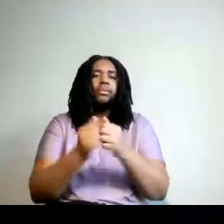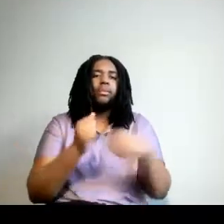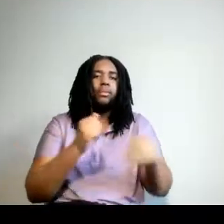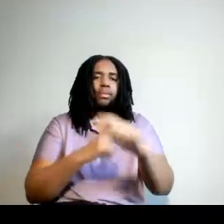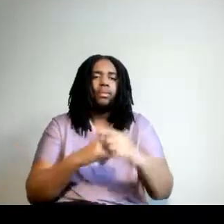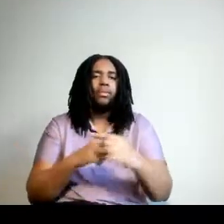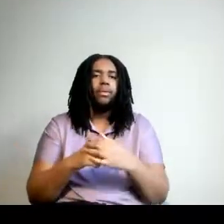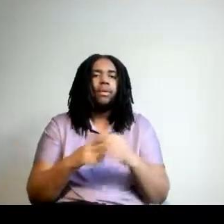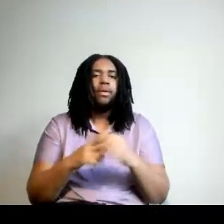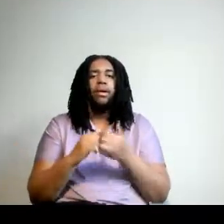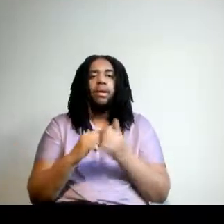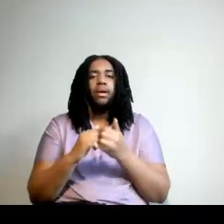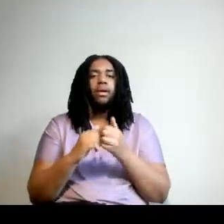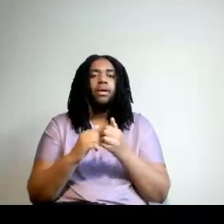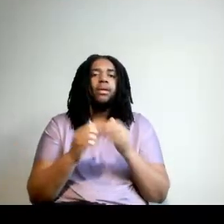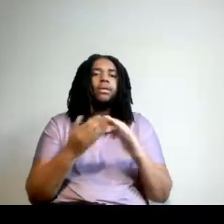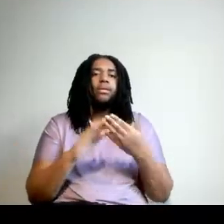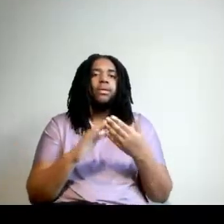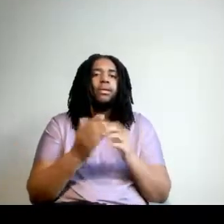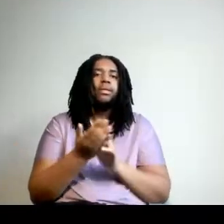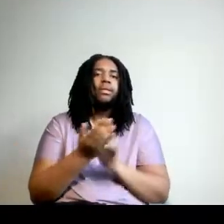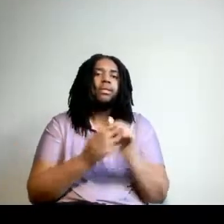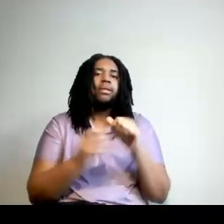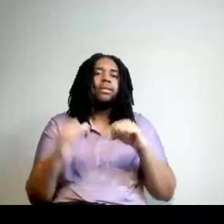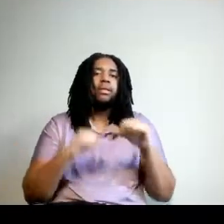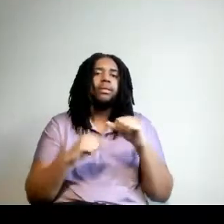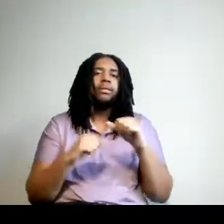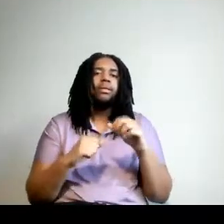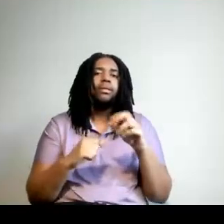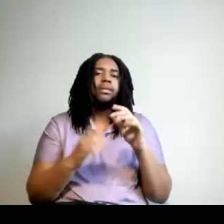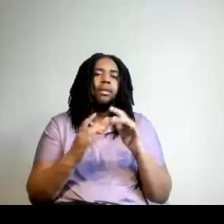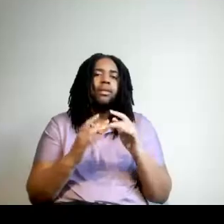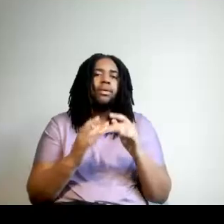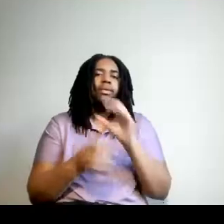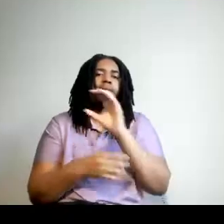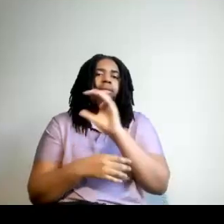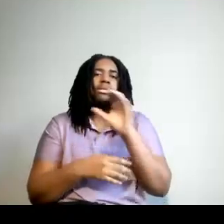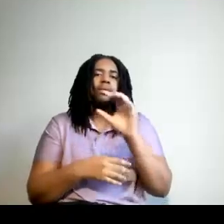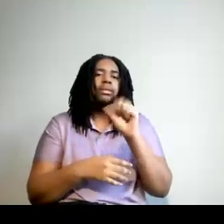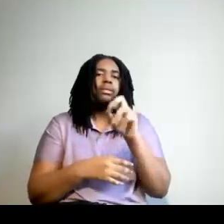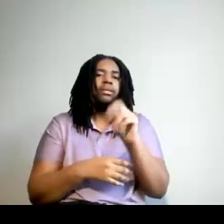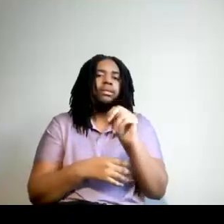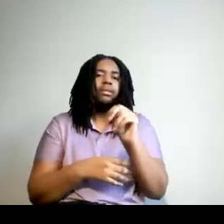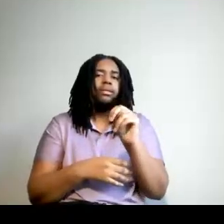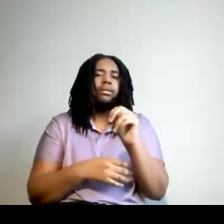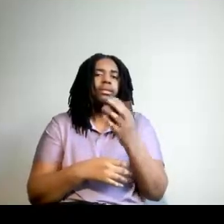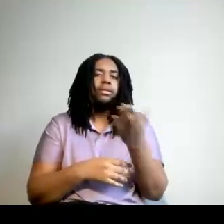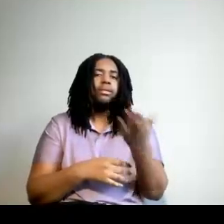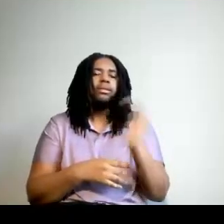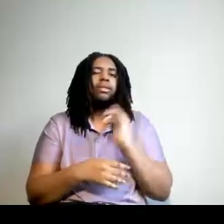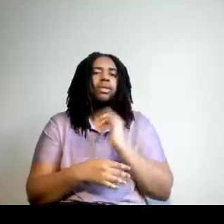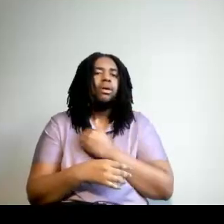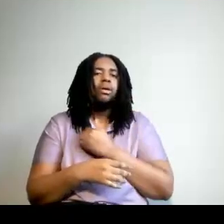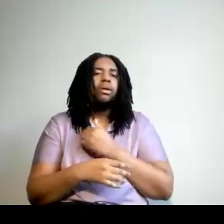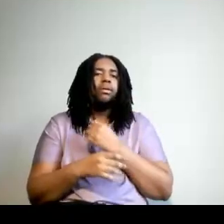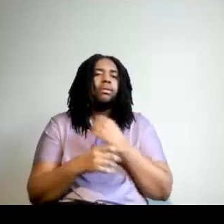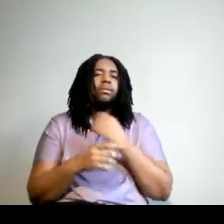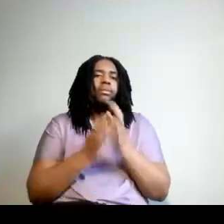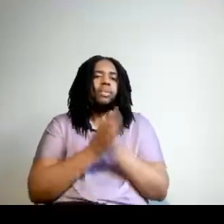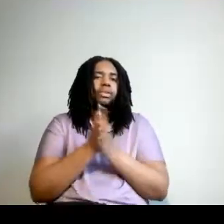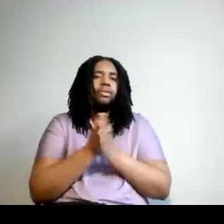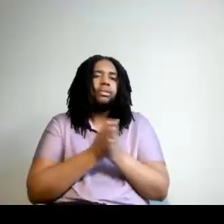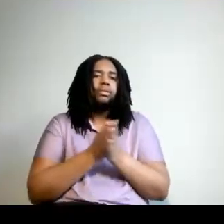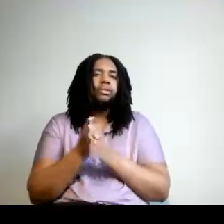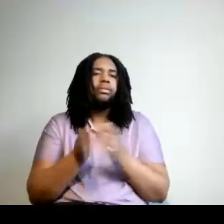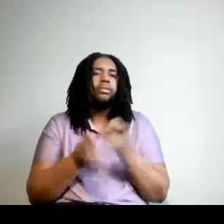the Community and Cancer Science Network, or CCSN. We have our framework here. We are guided by the